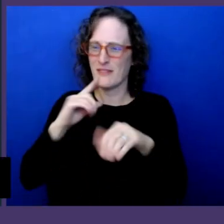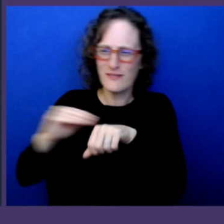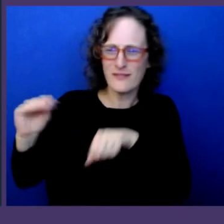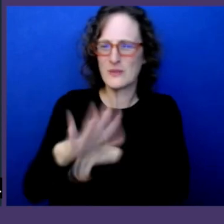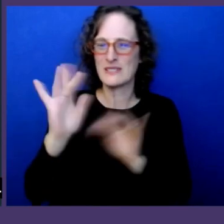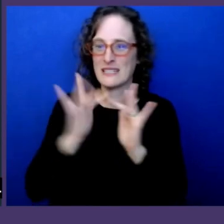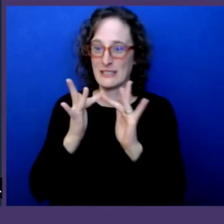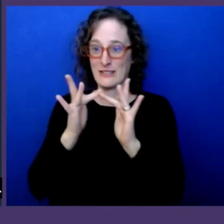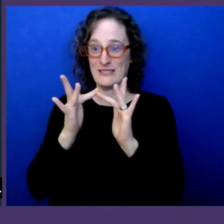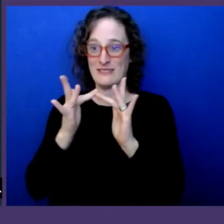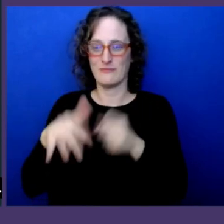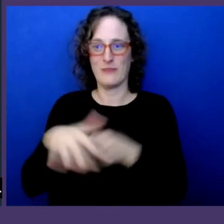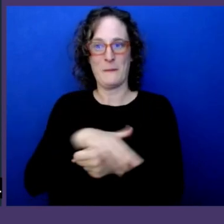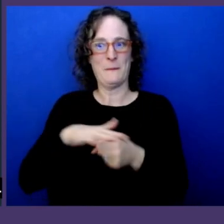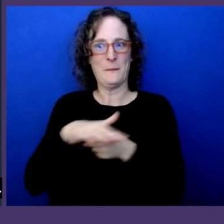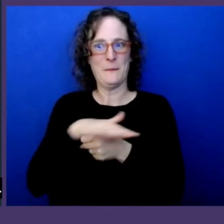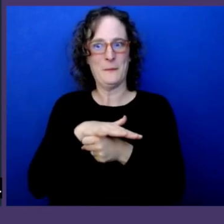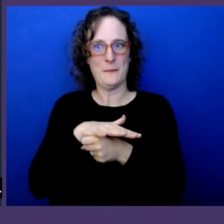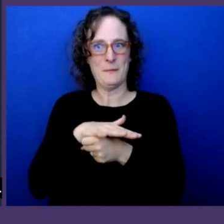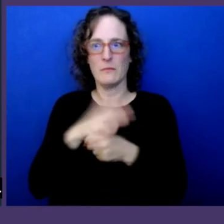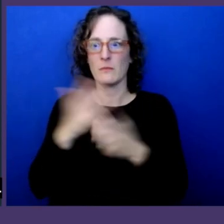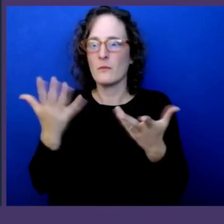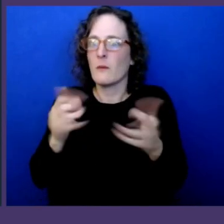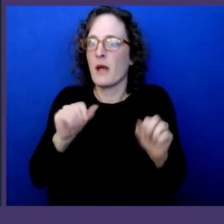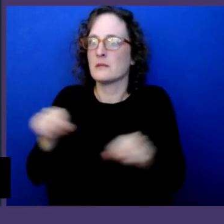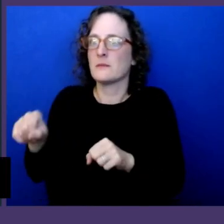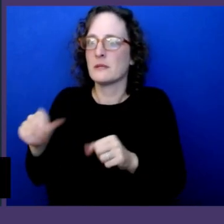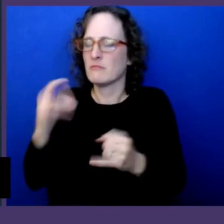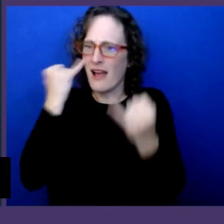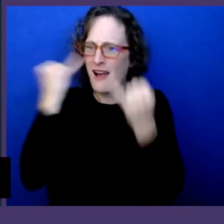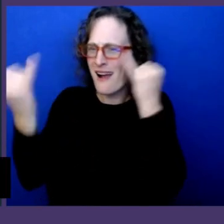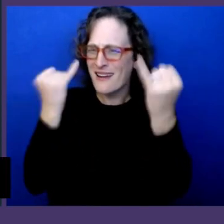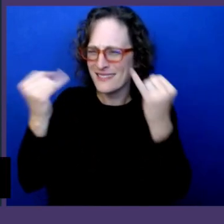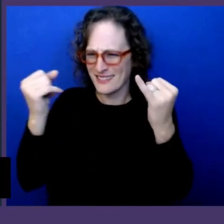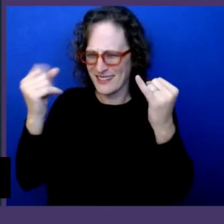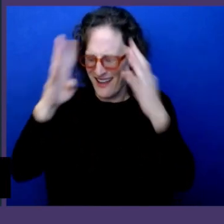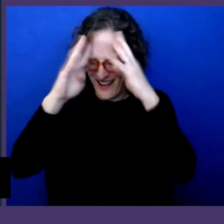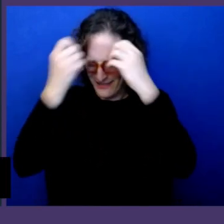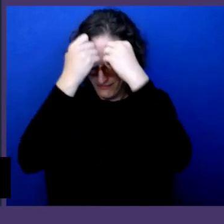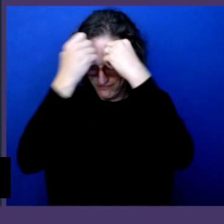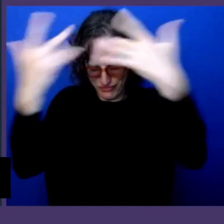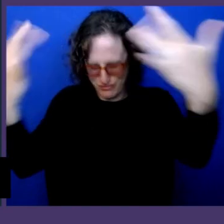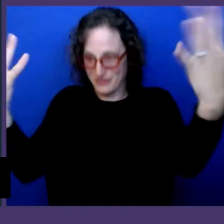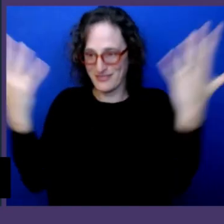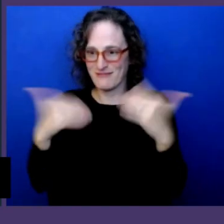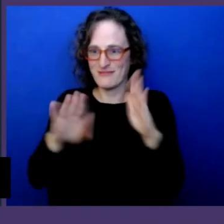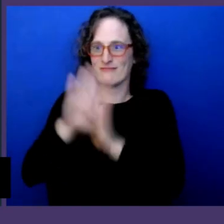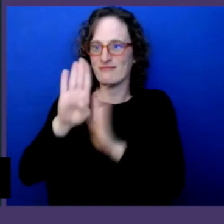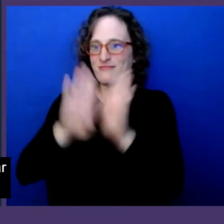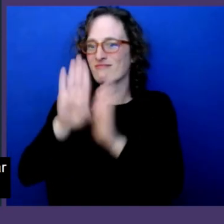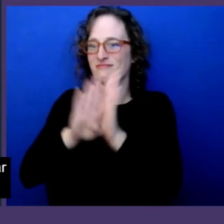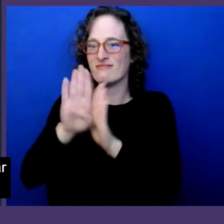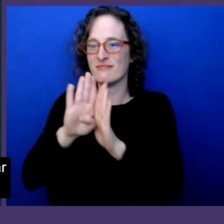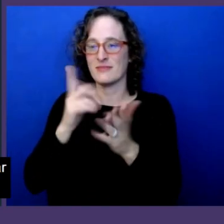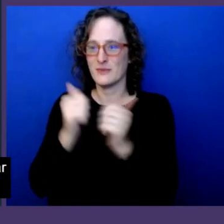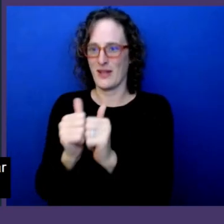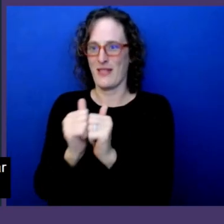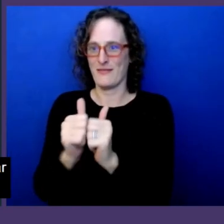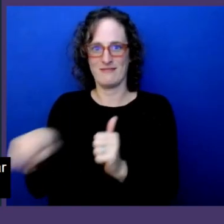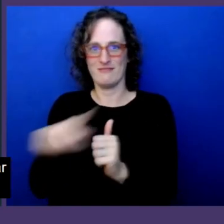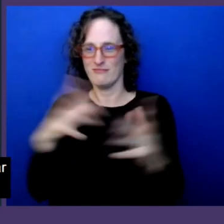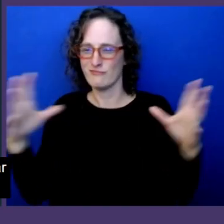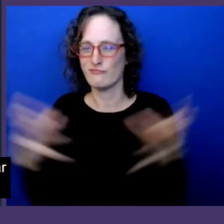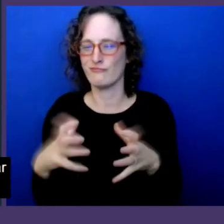possibilities of technologies and let your ideas soar as high as your imagination. Together, let's create a more connected, remarkable, and inclusive world for generations to